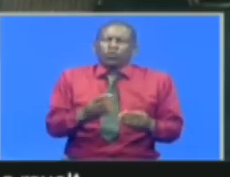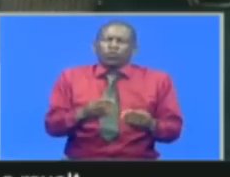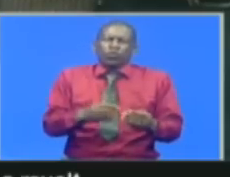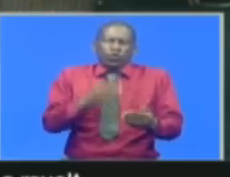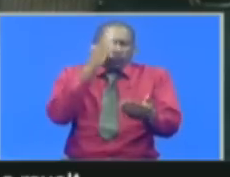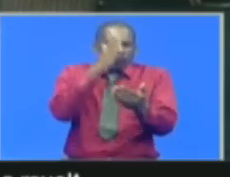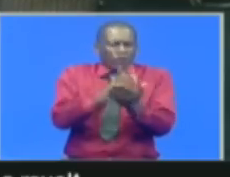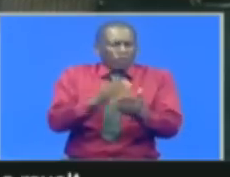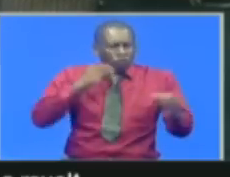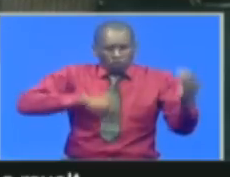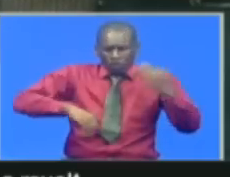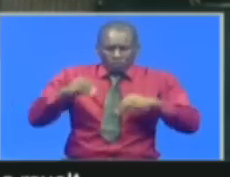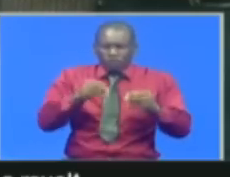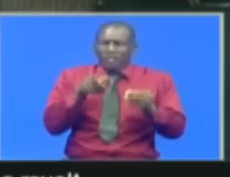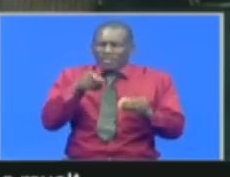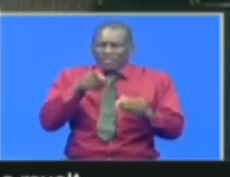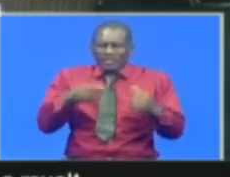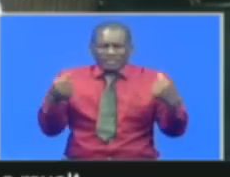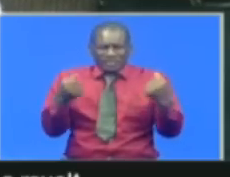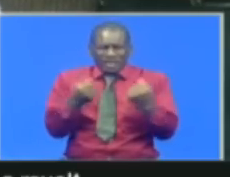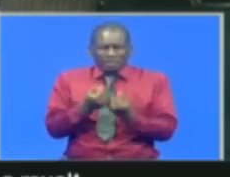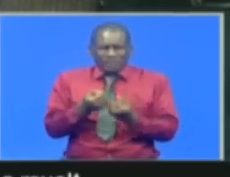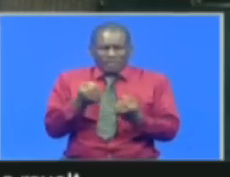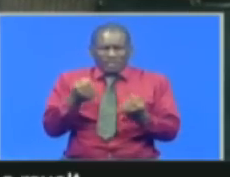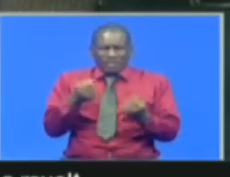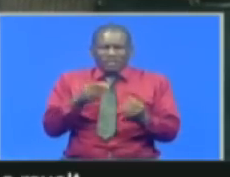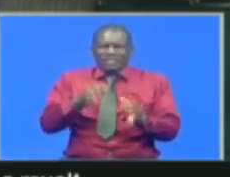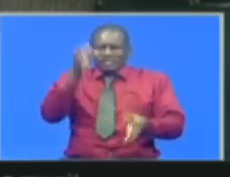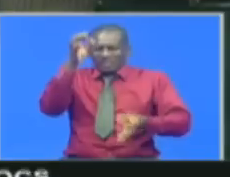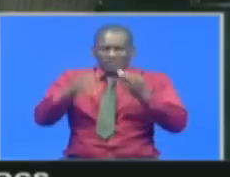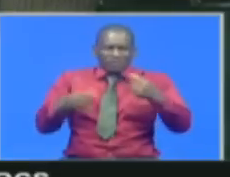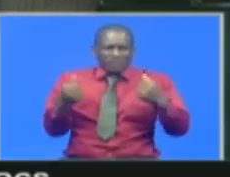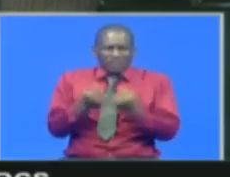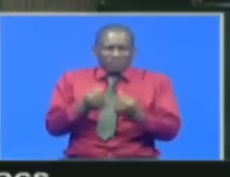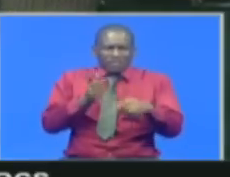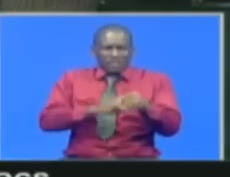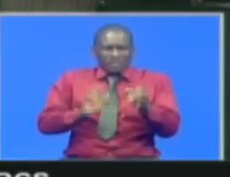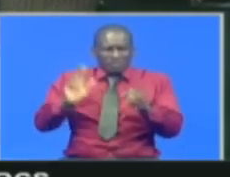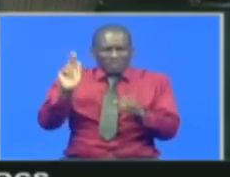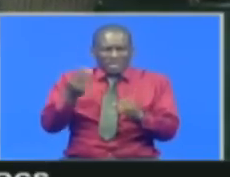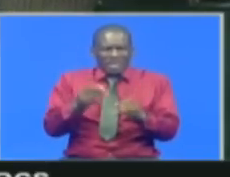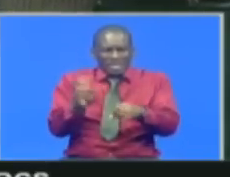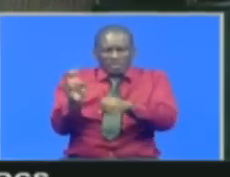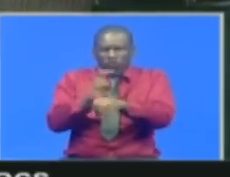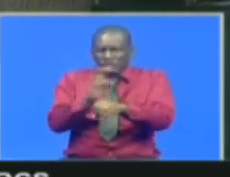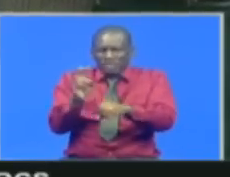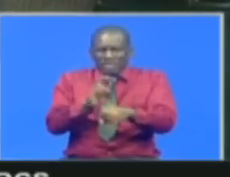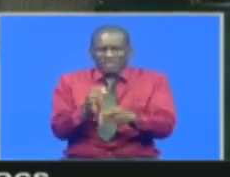coming at a time when Kenya as a country is witnessing